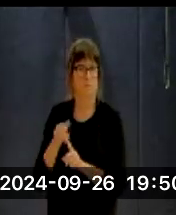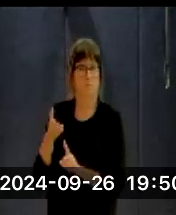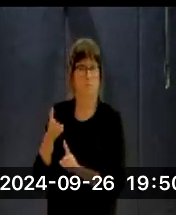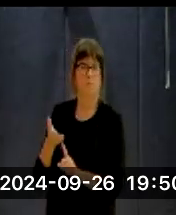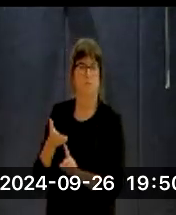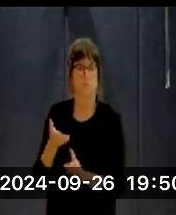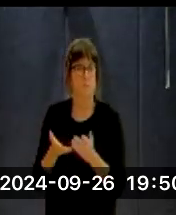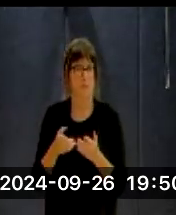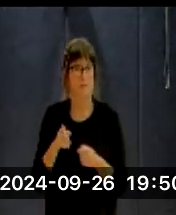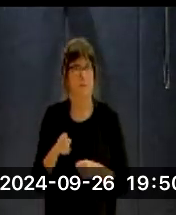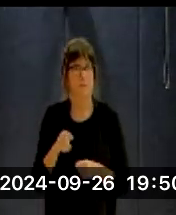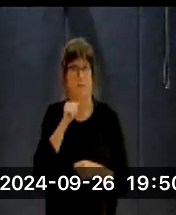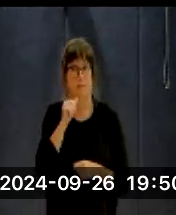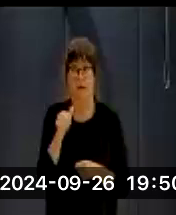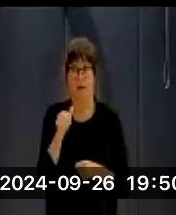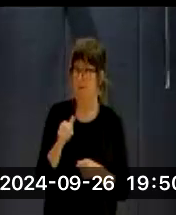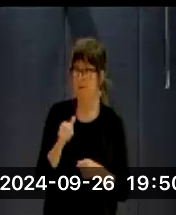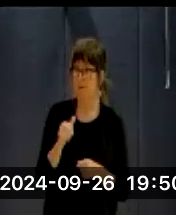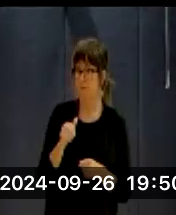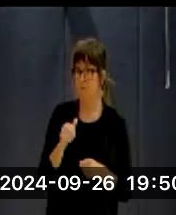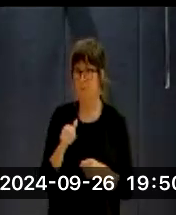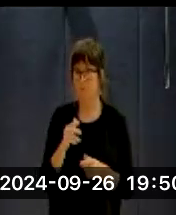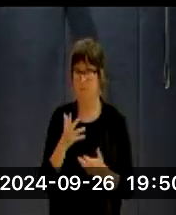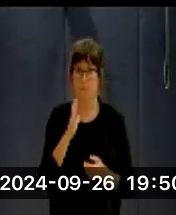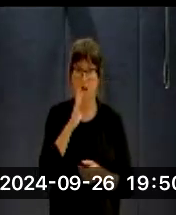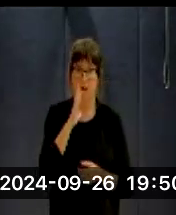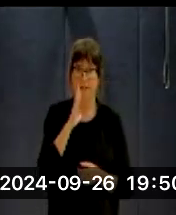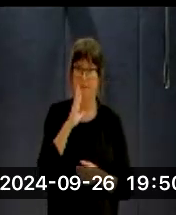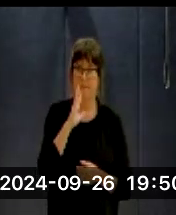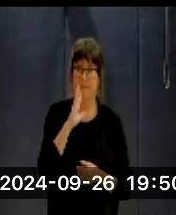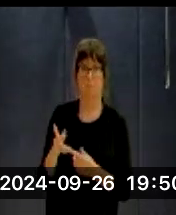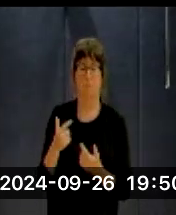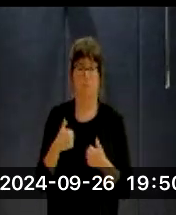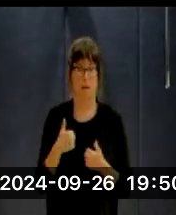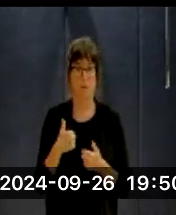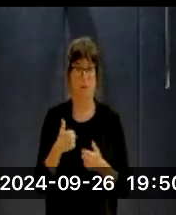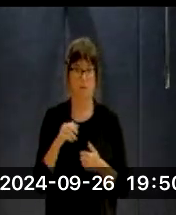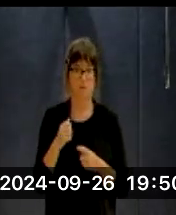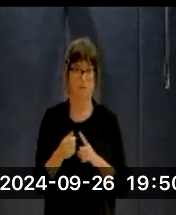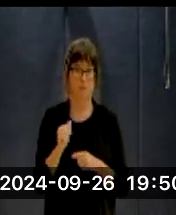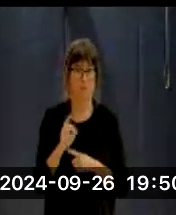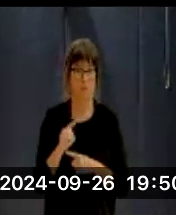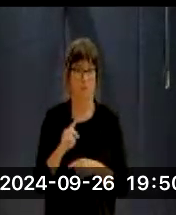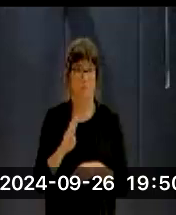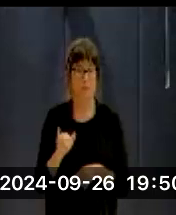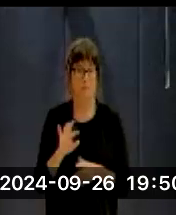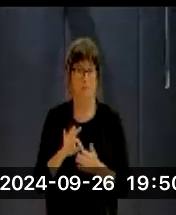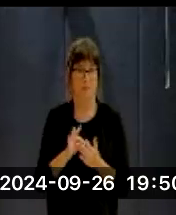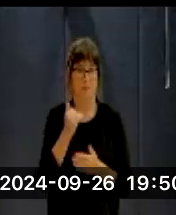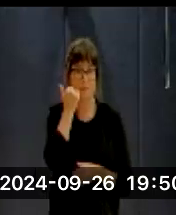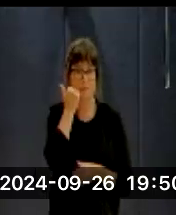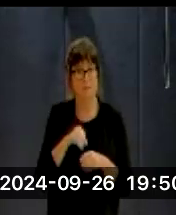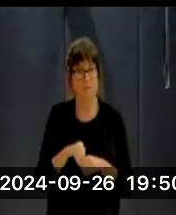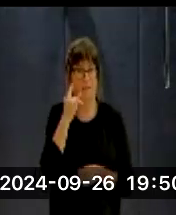be not as talkative. I was assaulted by a Medi-Cal dentist in California. It